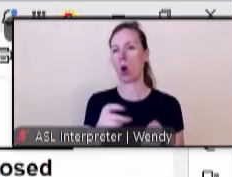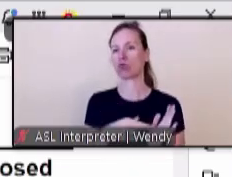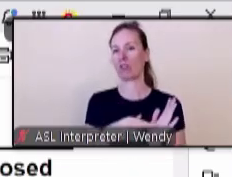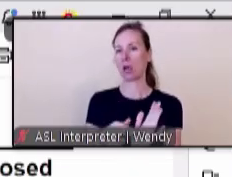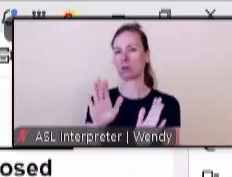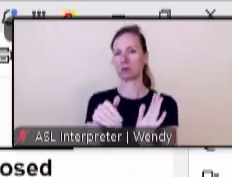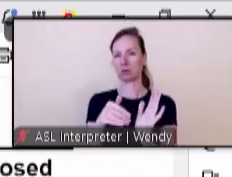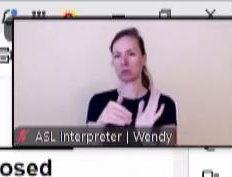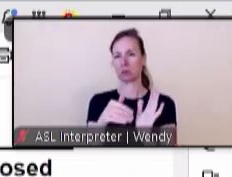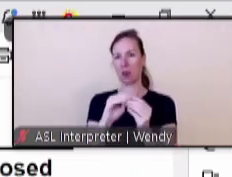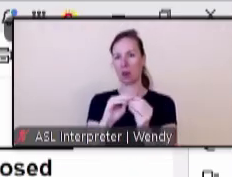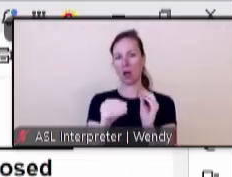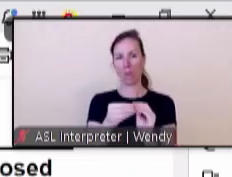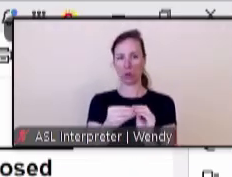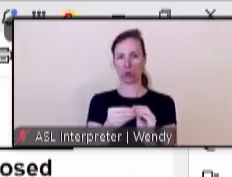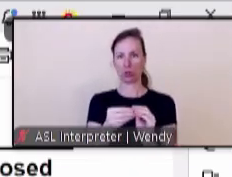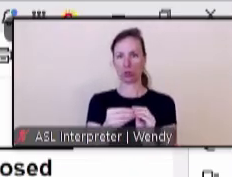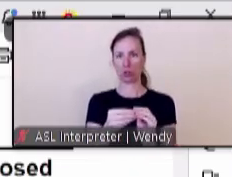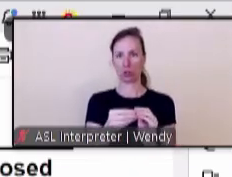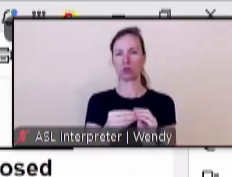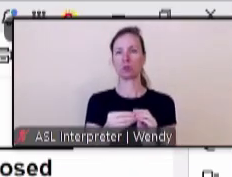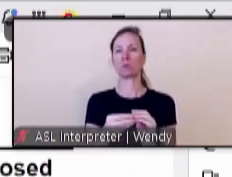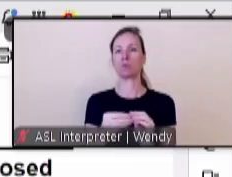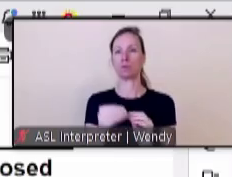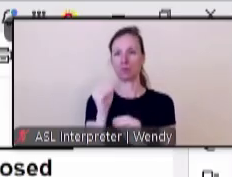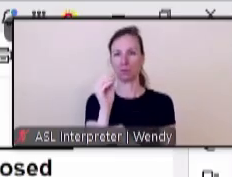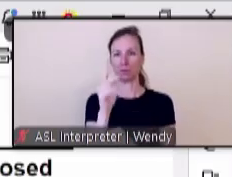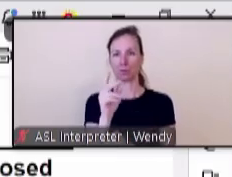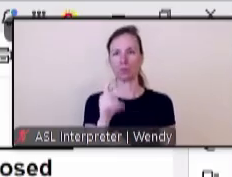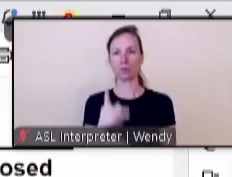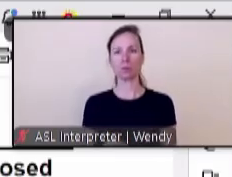Okay. But we'll go down through